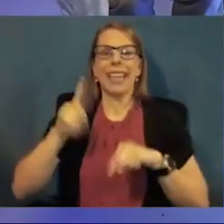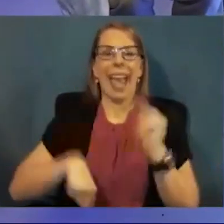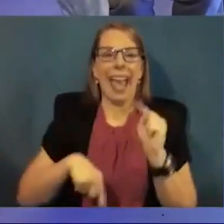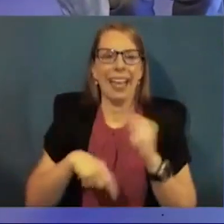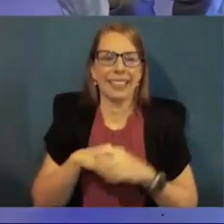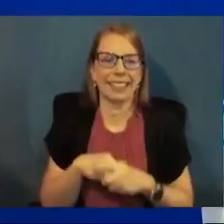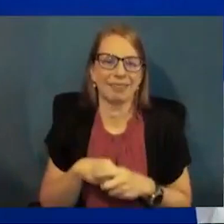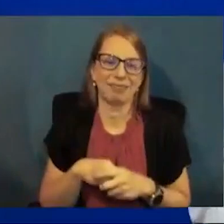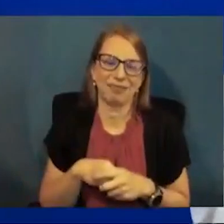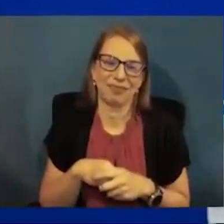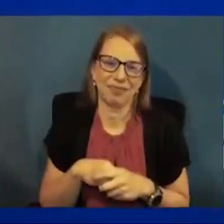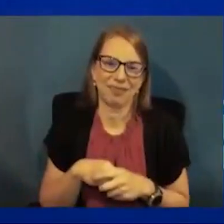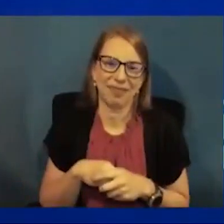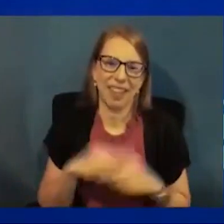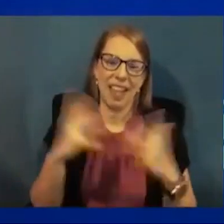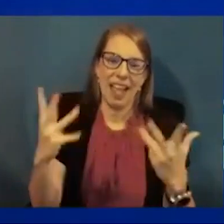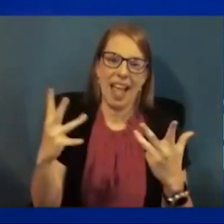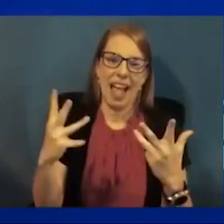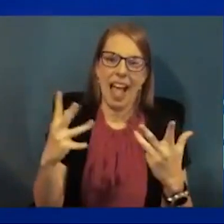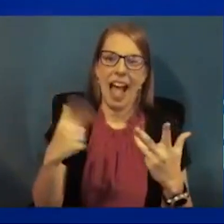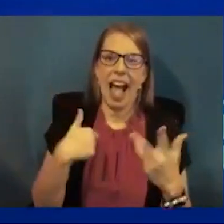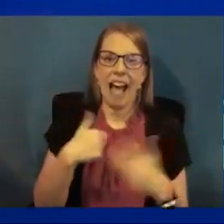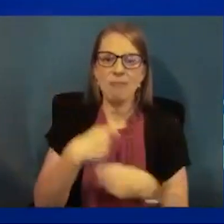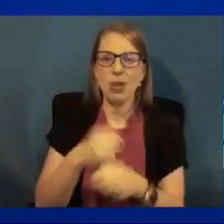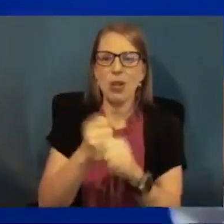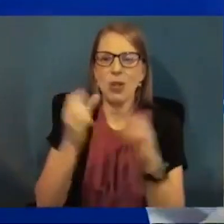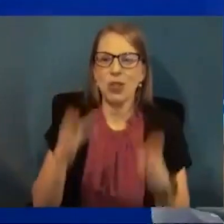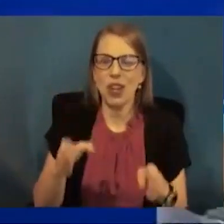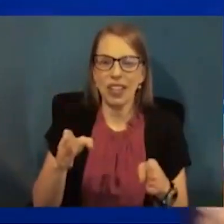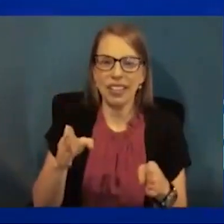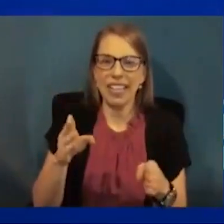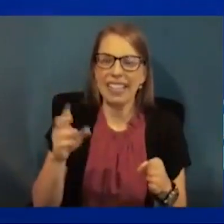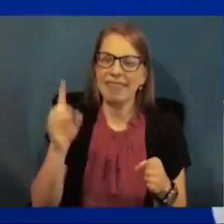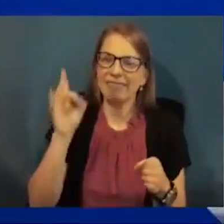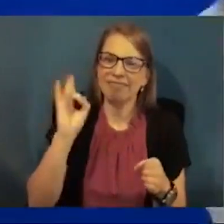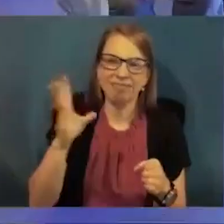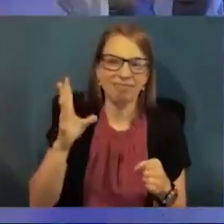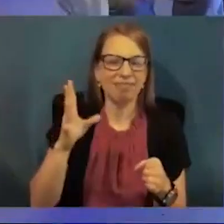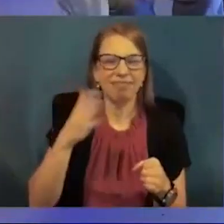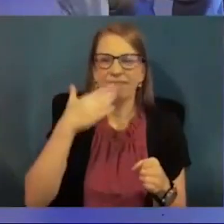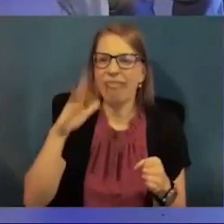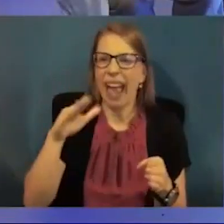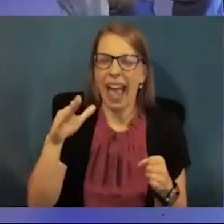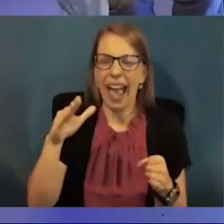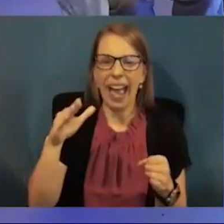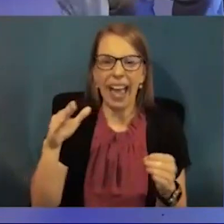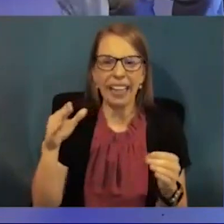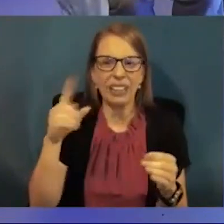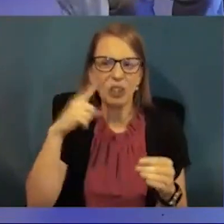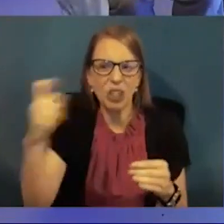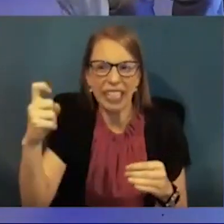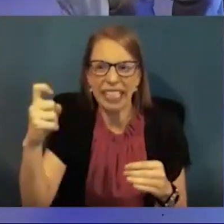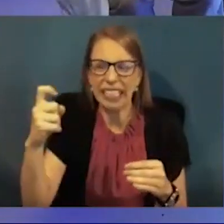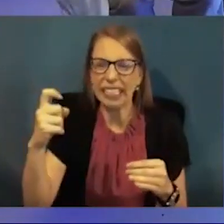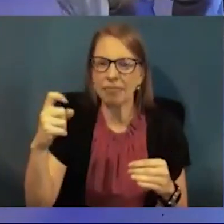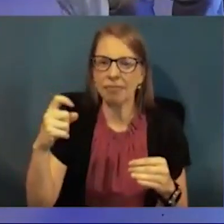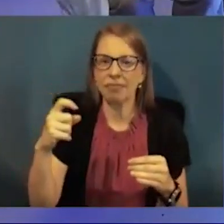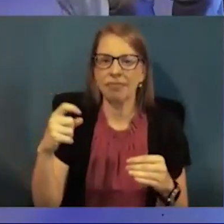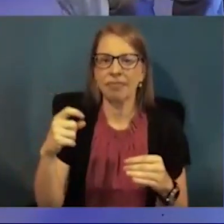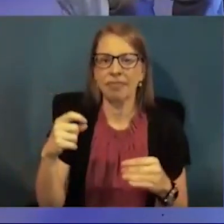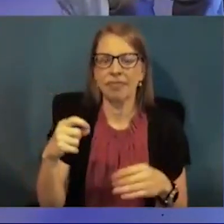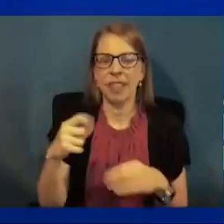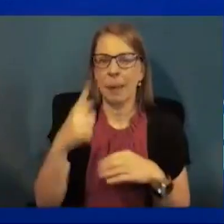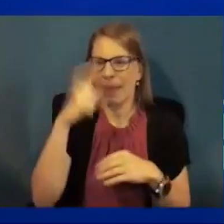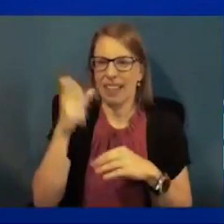am the producer's nightmare. I'm never on script. I can't sit still. You're our favorite nightmare. I squirm all around. Hey, this is what I got to say to folks.